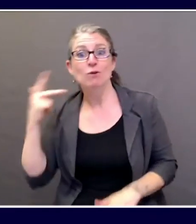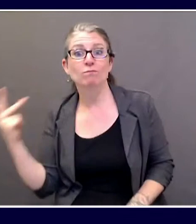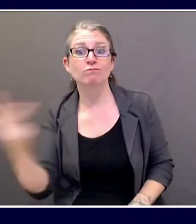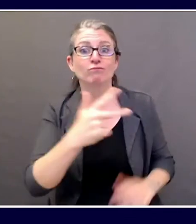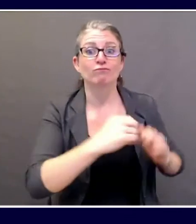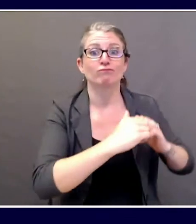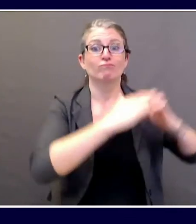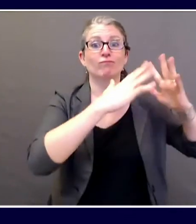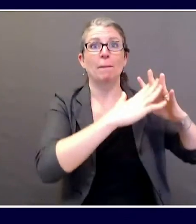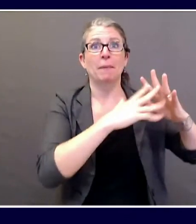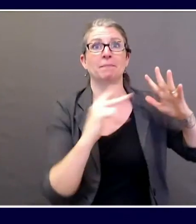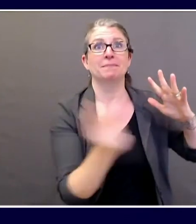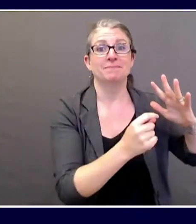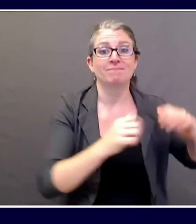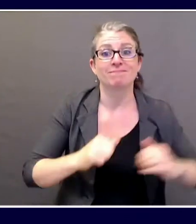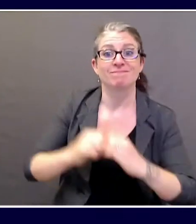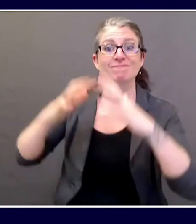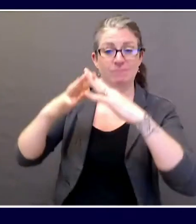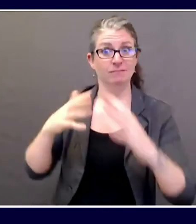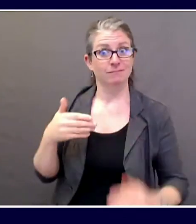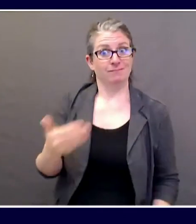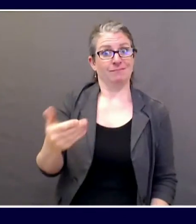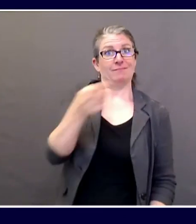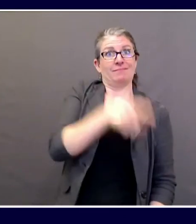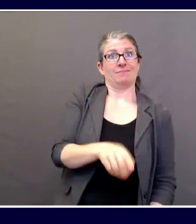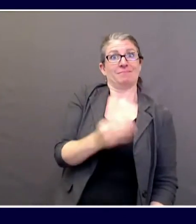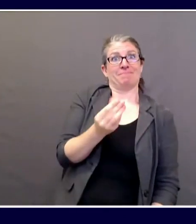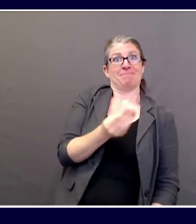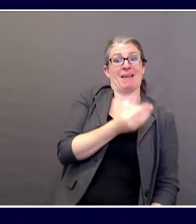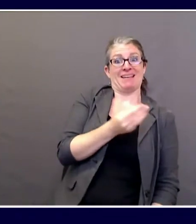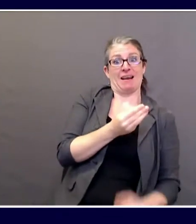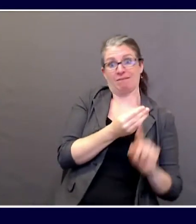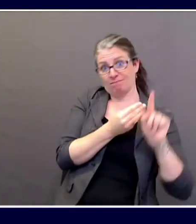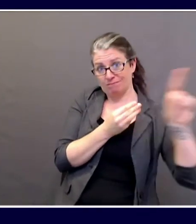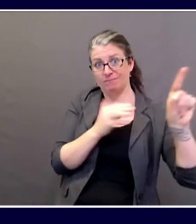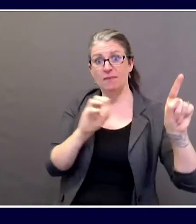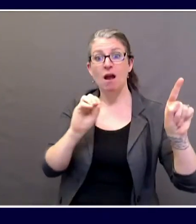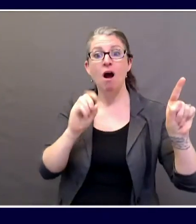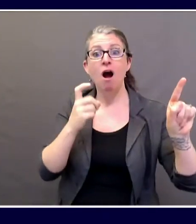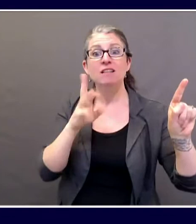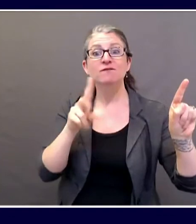Oxford County at the Oxford Casino next week, starting on Monday.